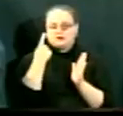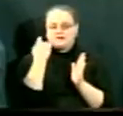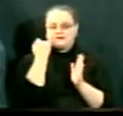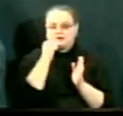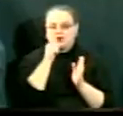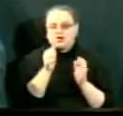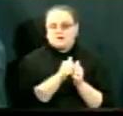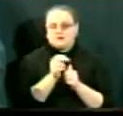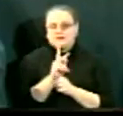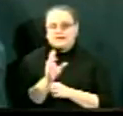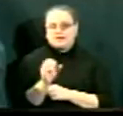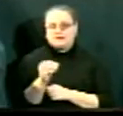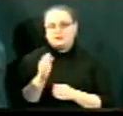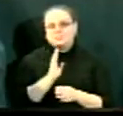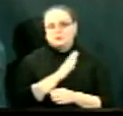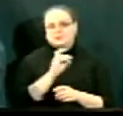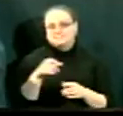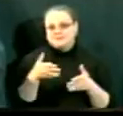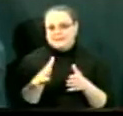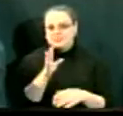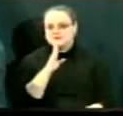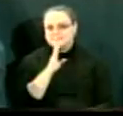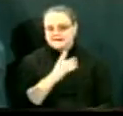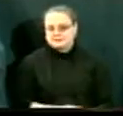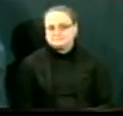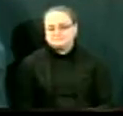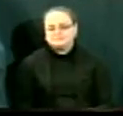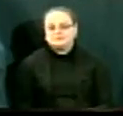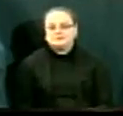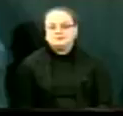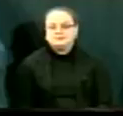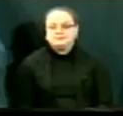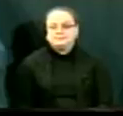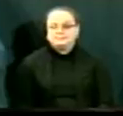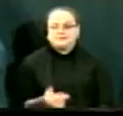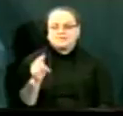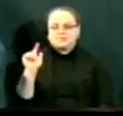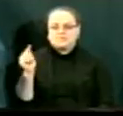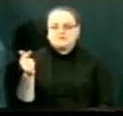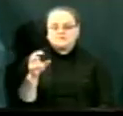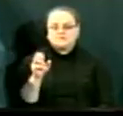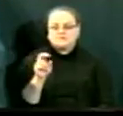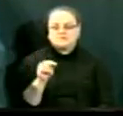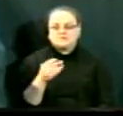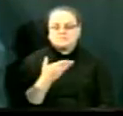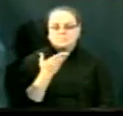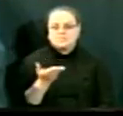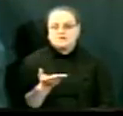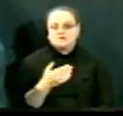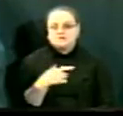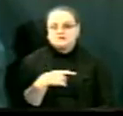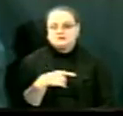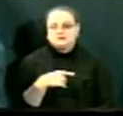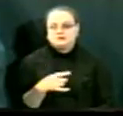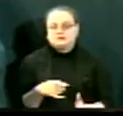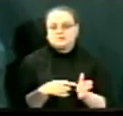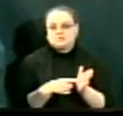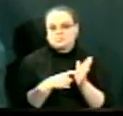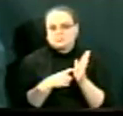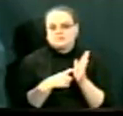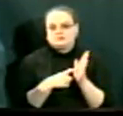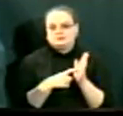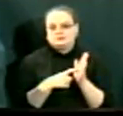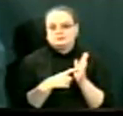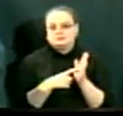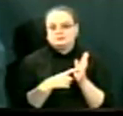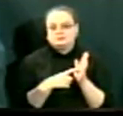board must allow you to speak, so I move approval. Okay, we have a second by Ms. Owen, a motion, so it requires a majority. We checked